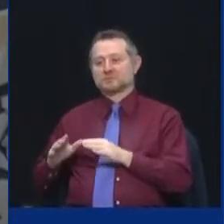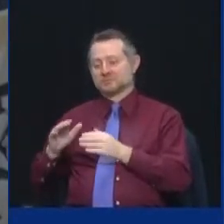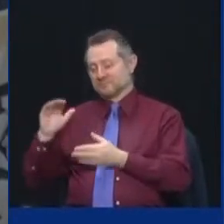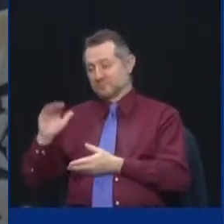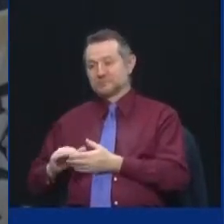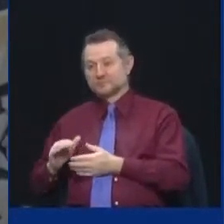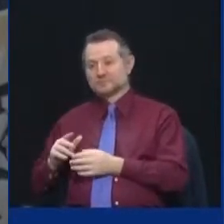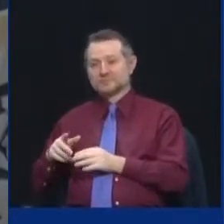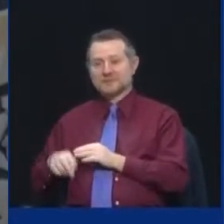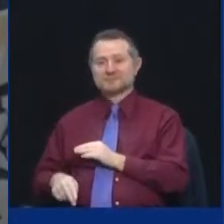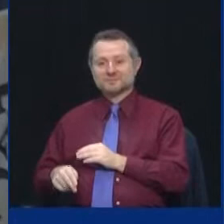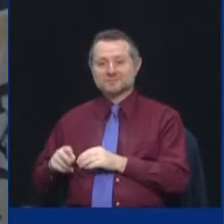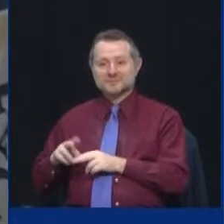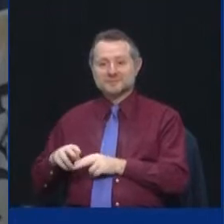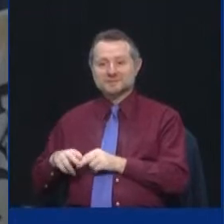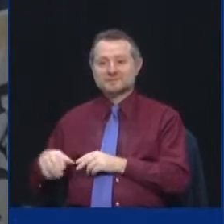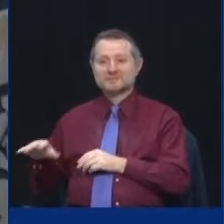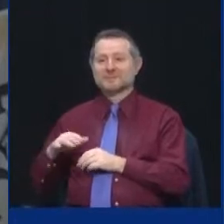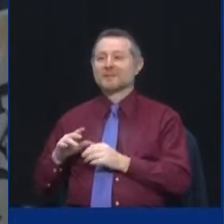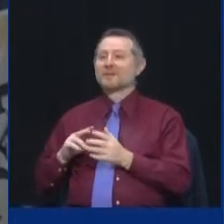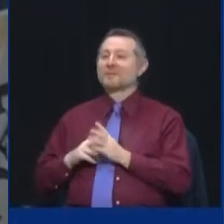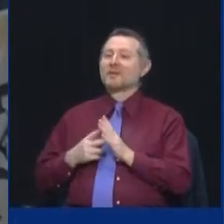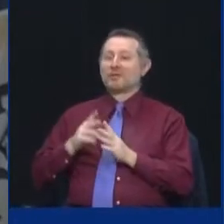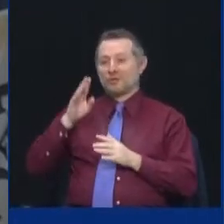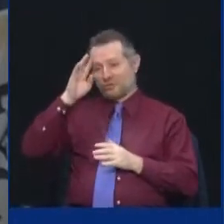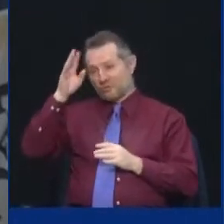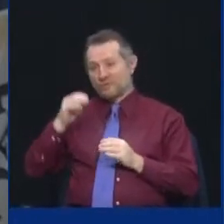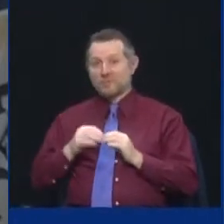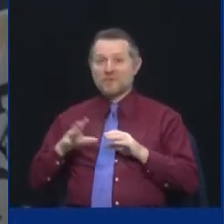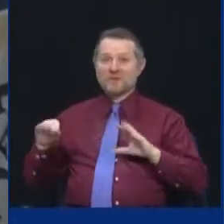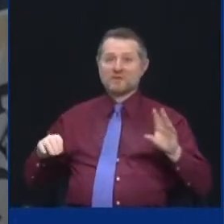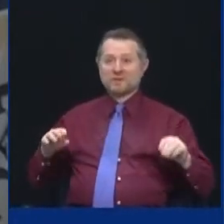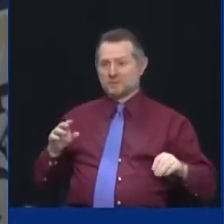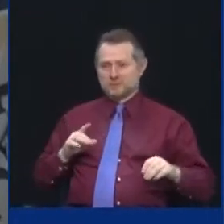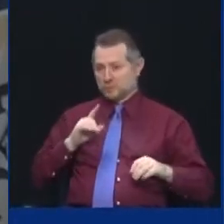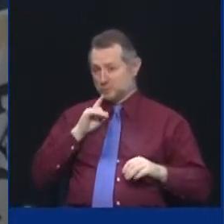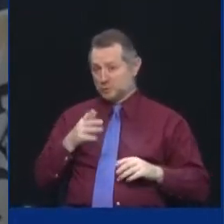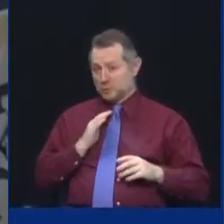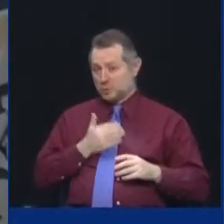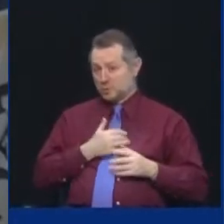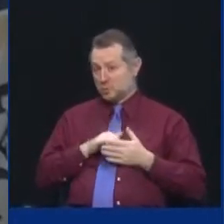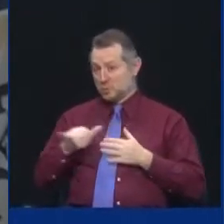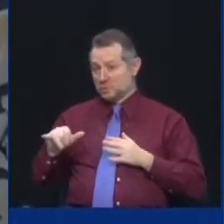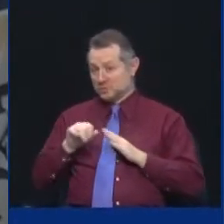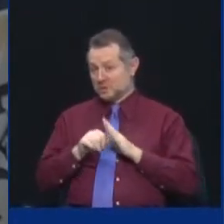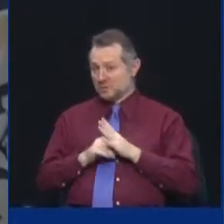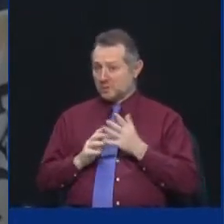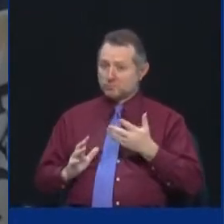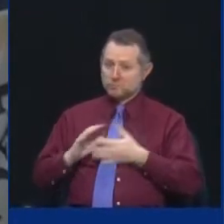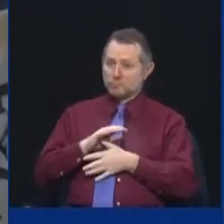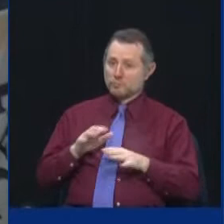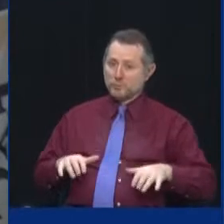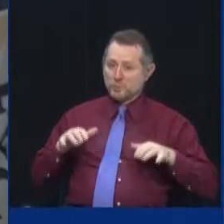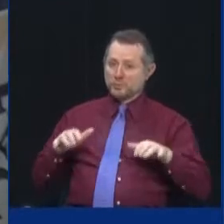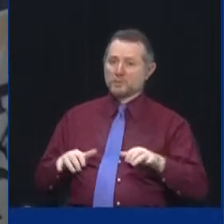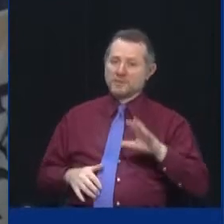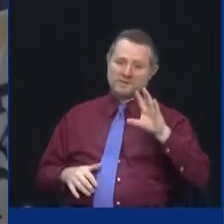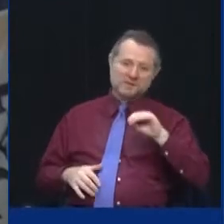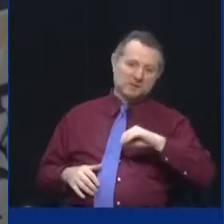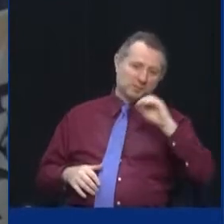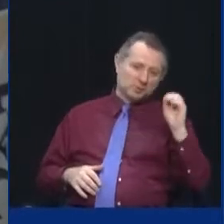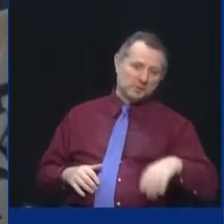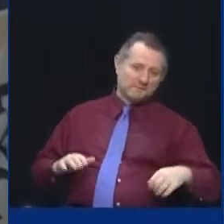How did you come up with 50-50? Right now, the population of the state is 50%